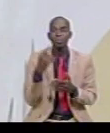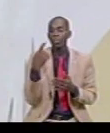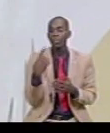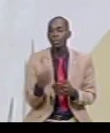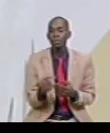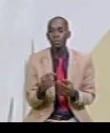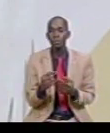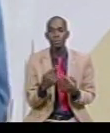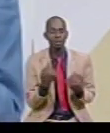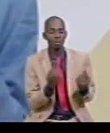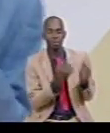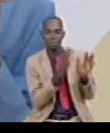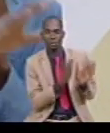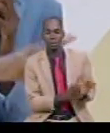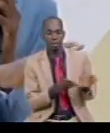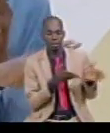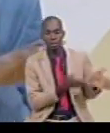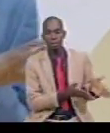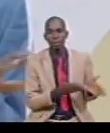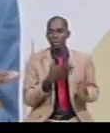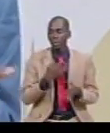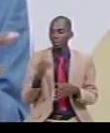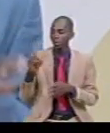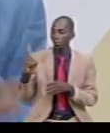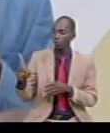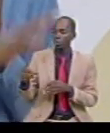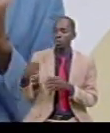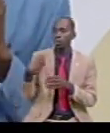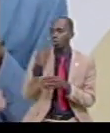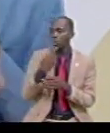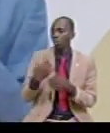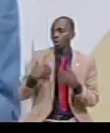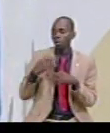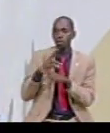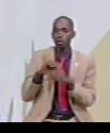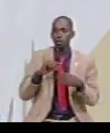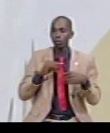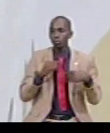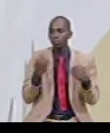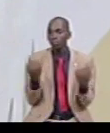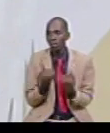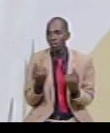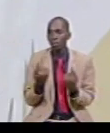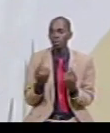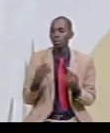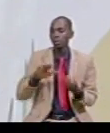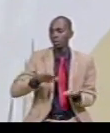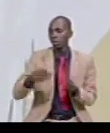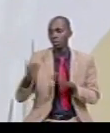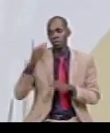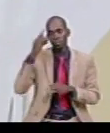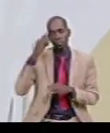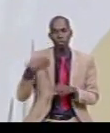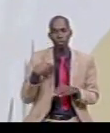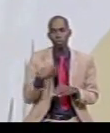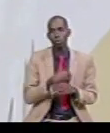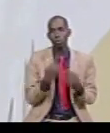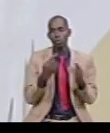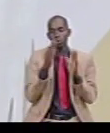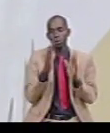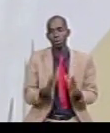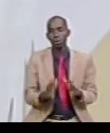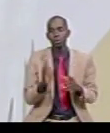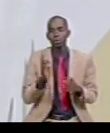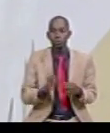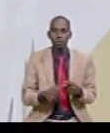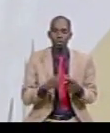hand, and we see the guiltless Savior dying on behalf of the sinner to atone for our